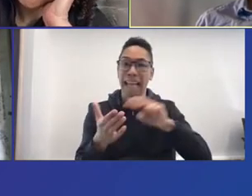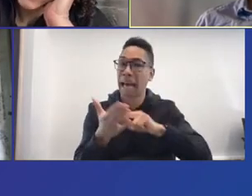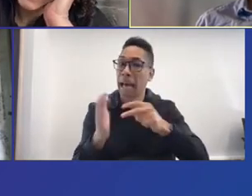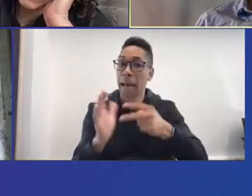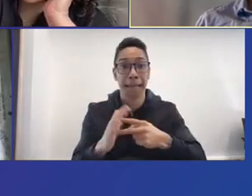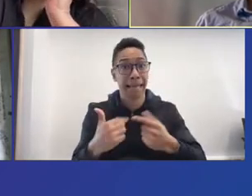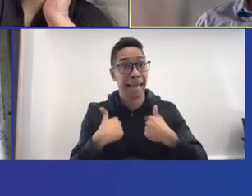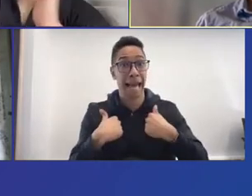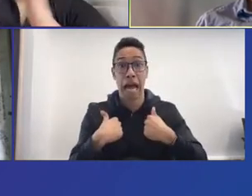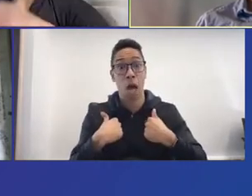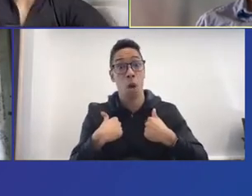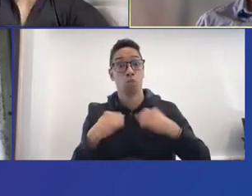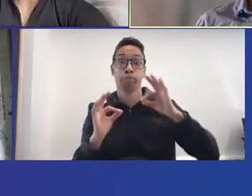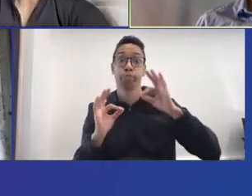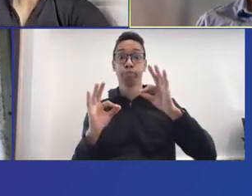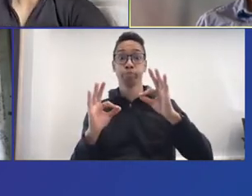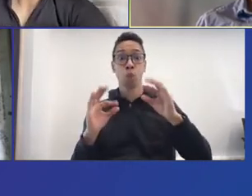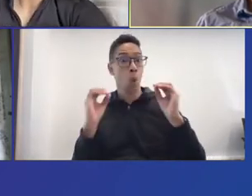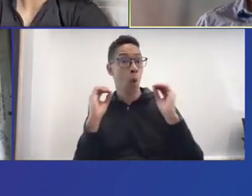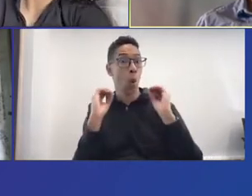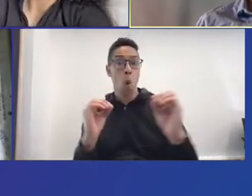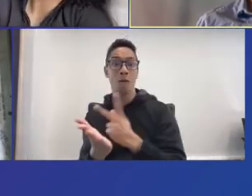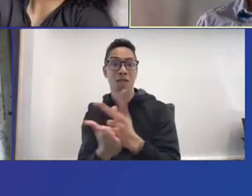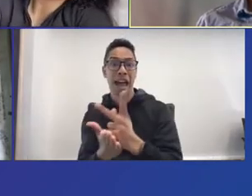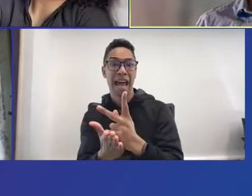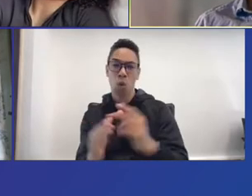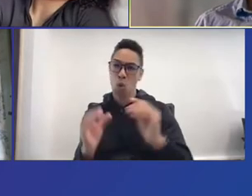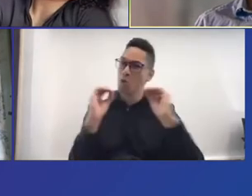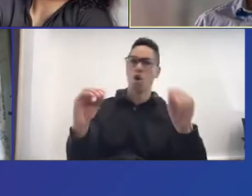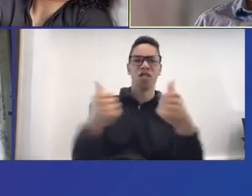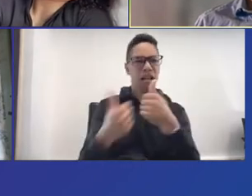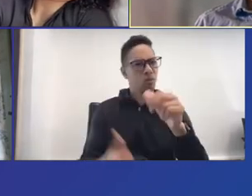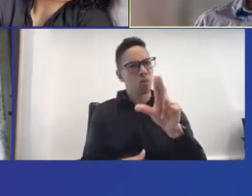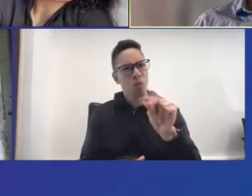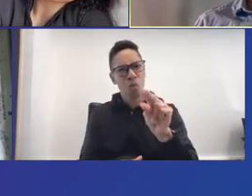that I don't have my challenges in the moment.